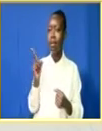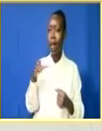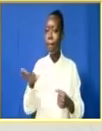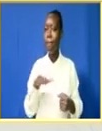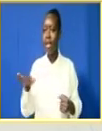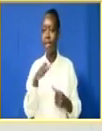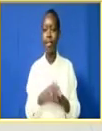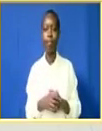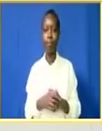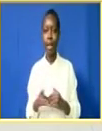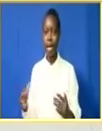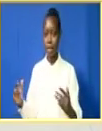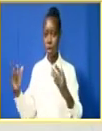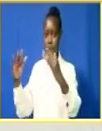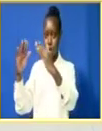Mm.